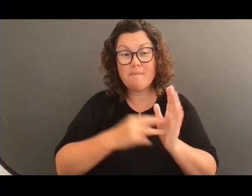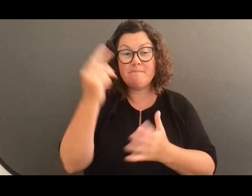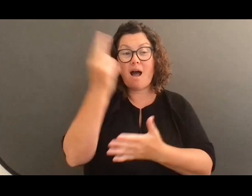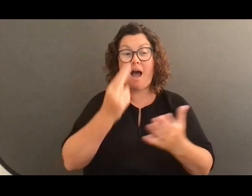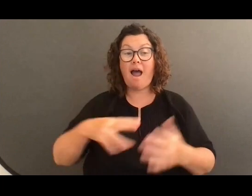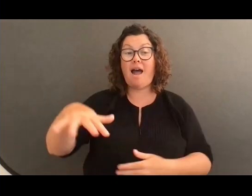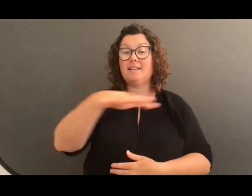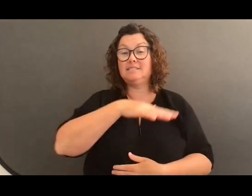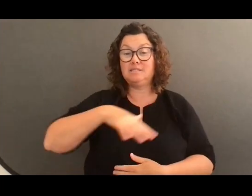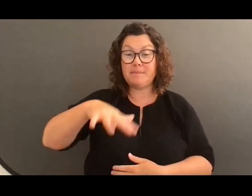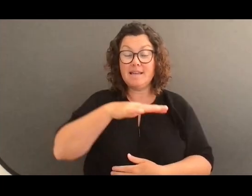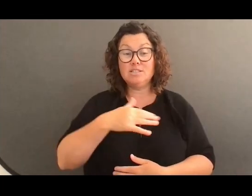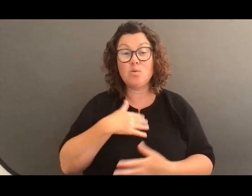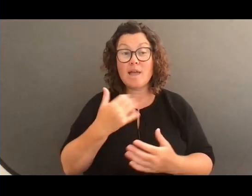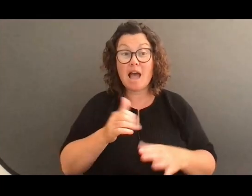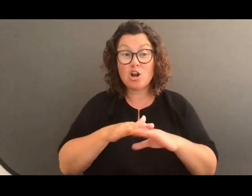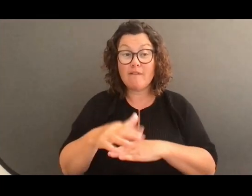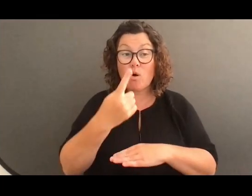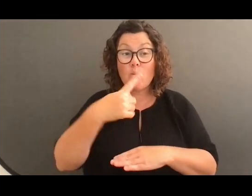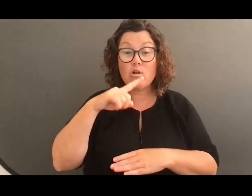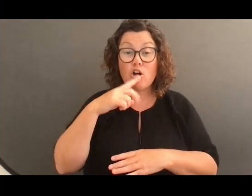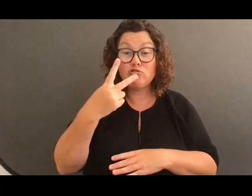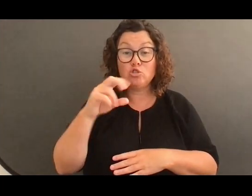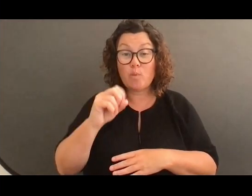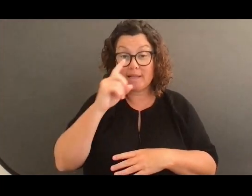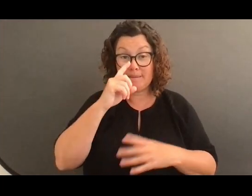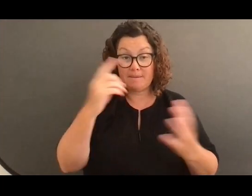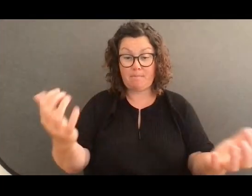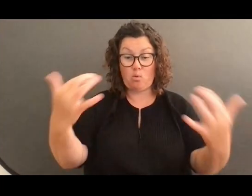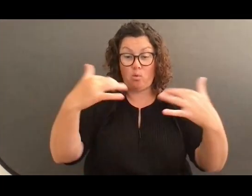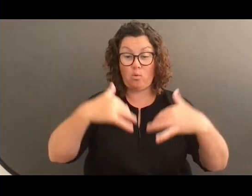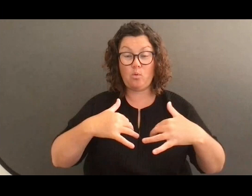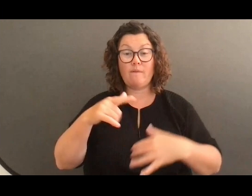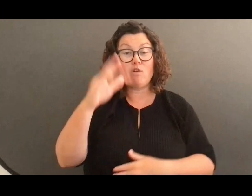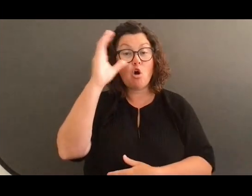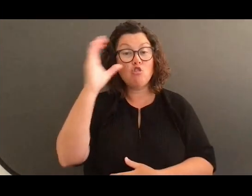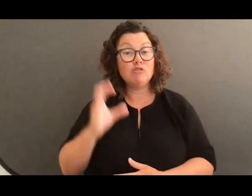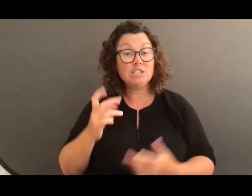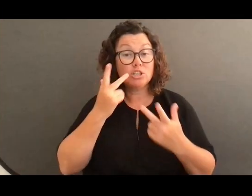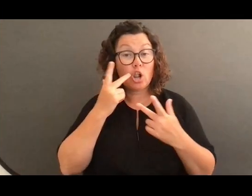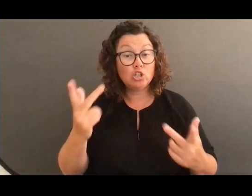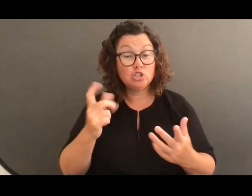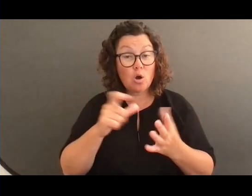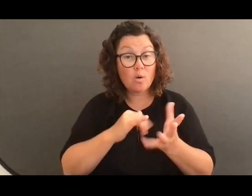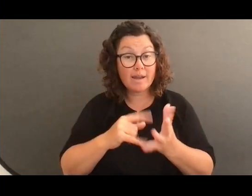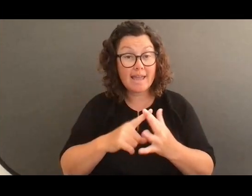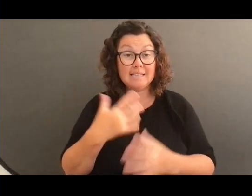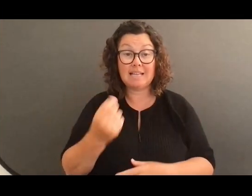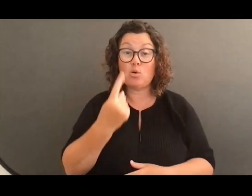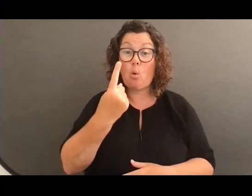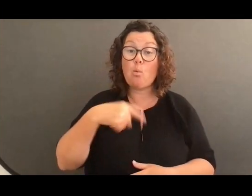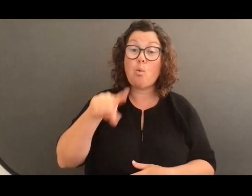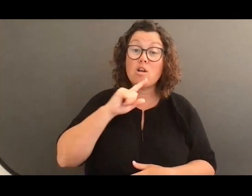over 120 people attend the regional showcase. We had 100 artworks from 13 different councils